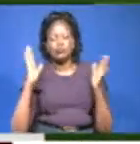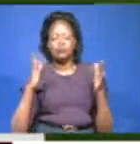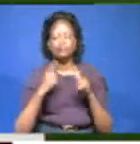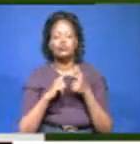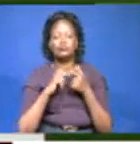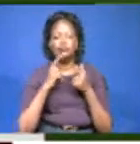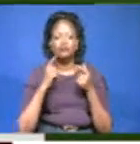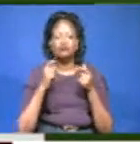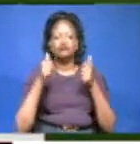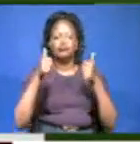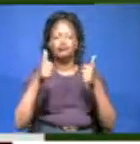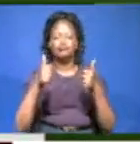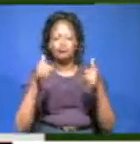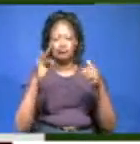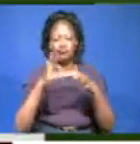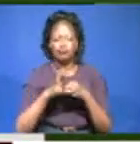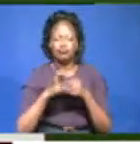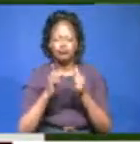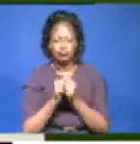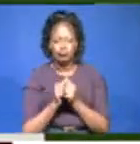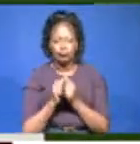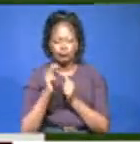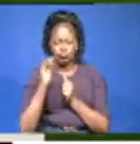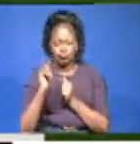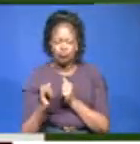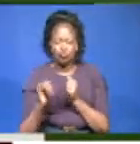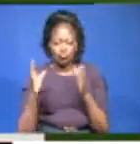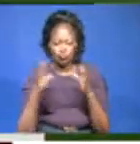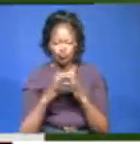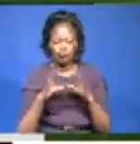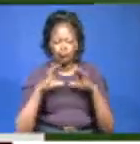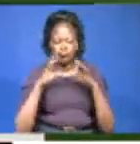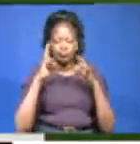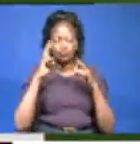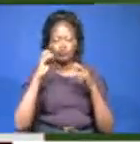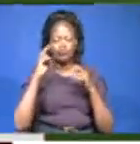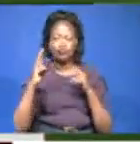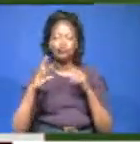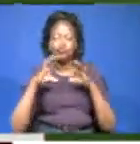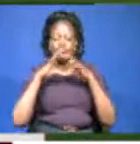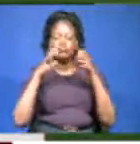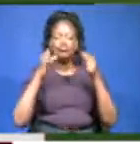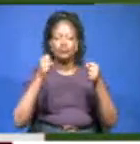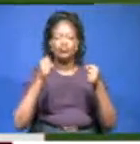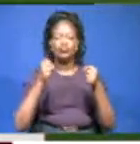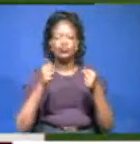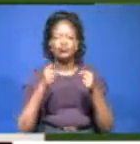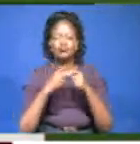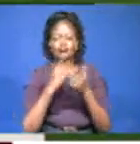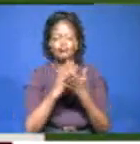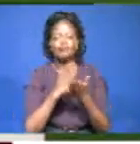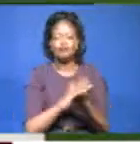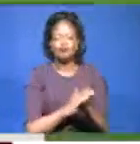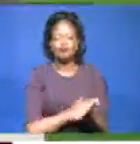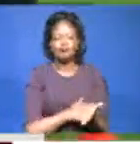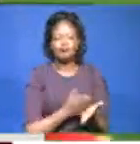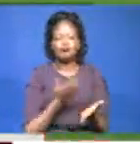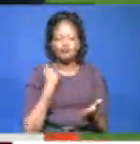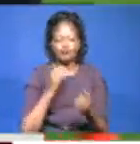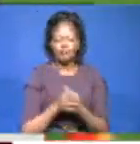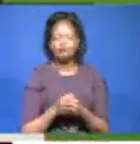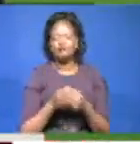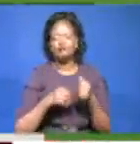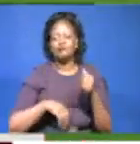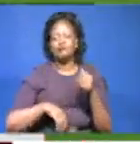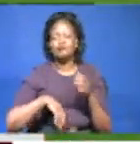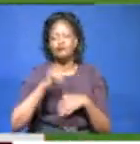fit to join up with the Uruguay squad for 2022 World Cup despite an injury scare. The 35-year-old striker was forced off after just 18